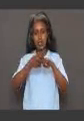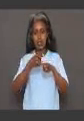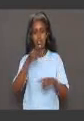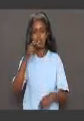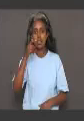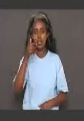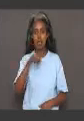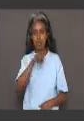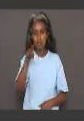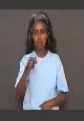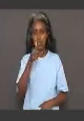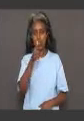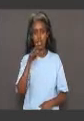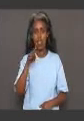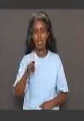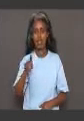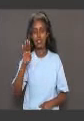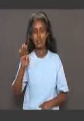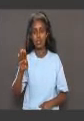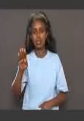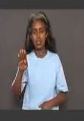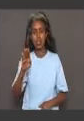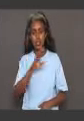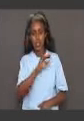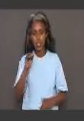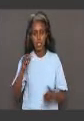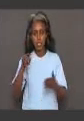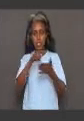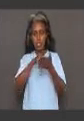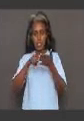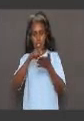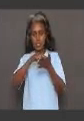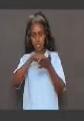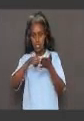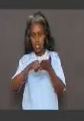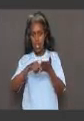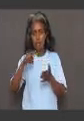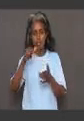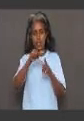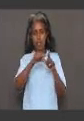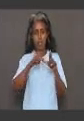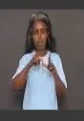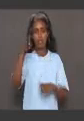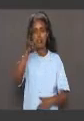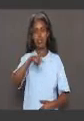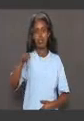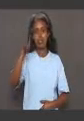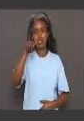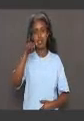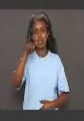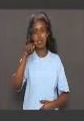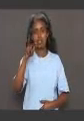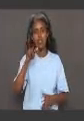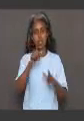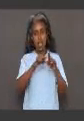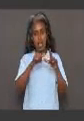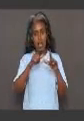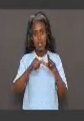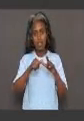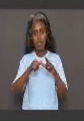AXB. An inscribed angle in a circle is an angle